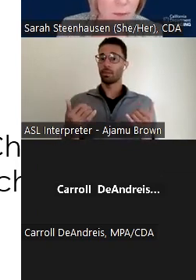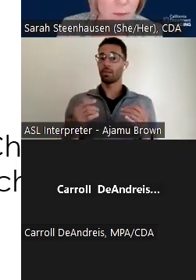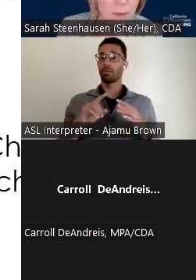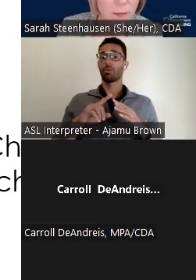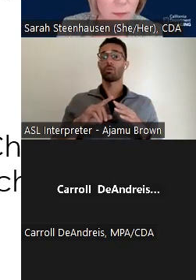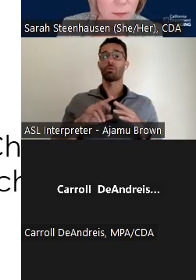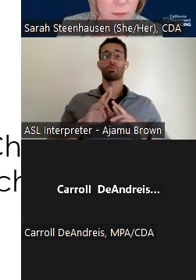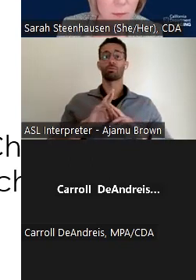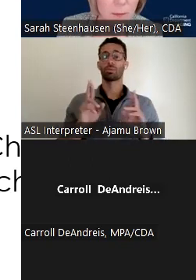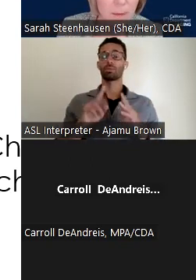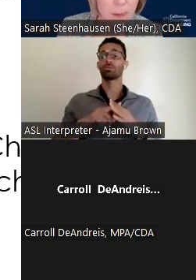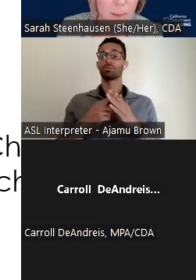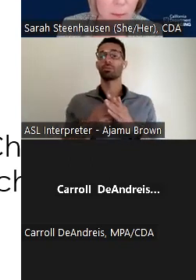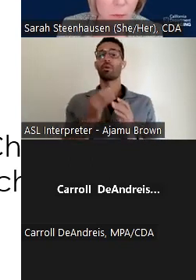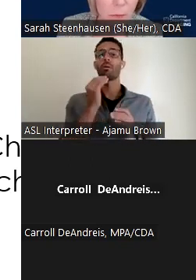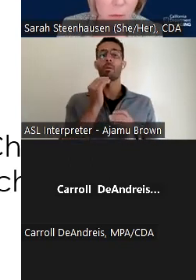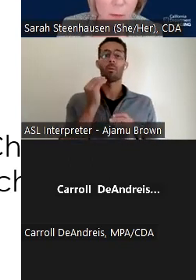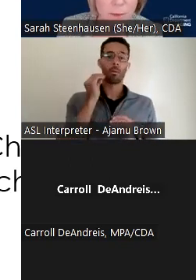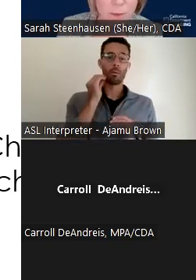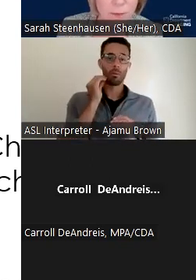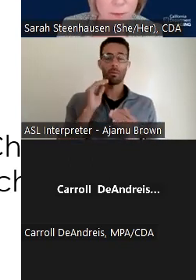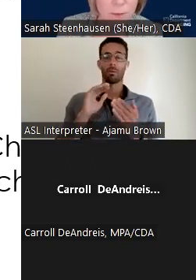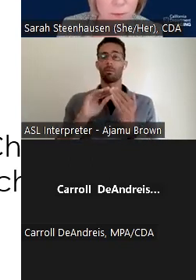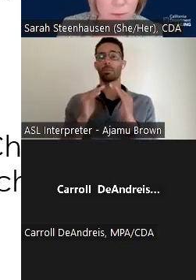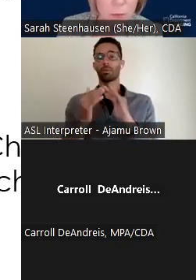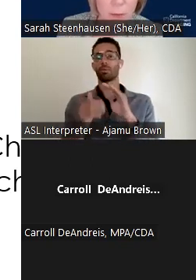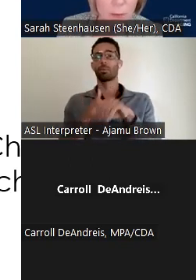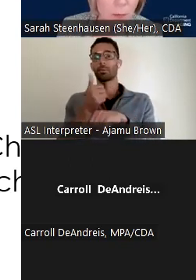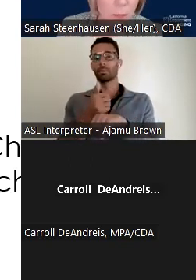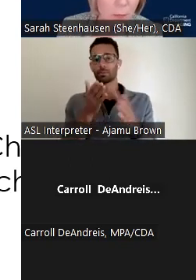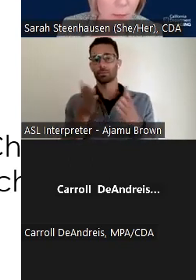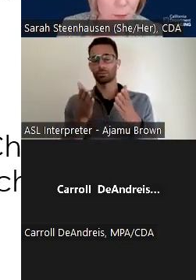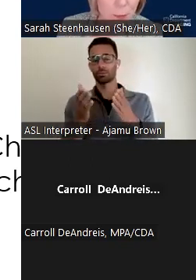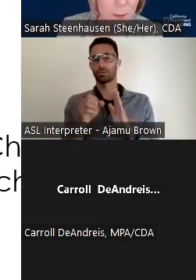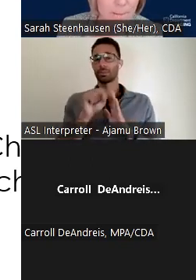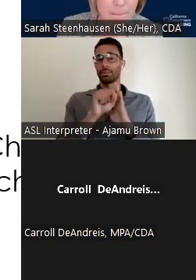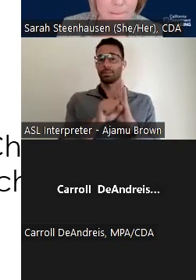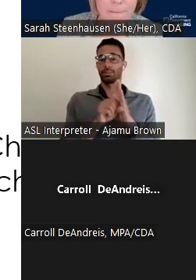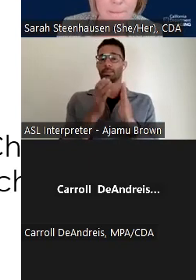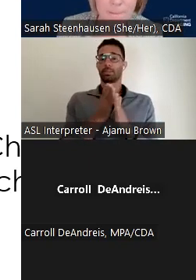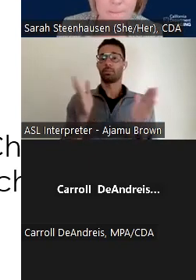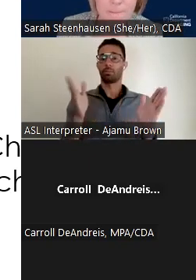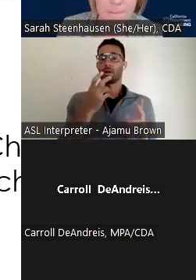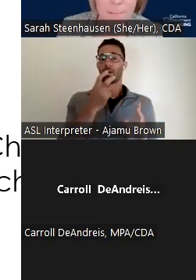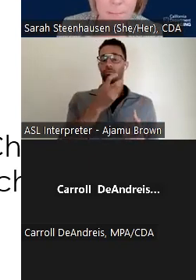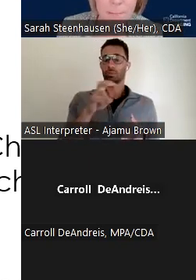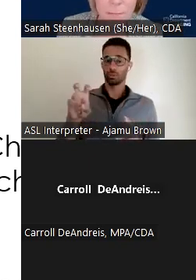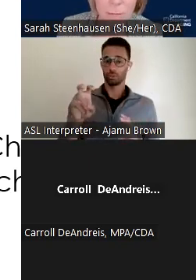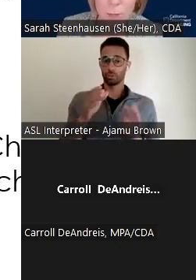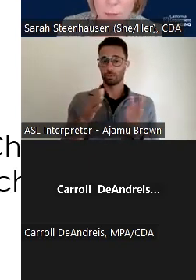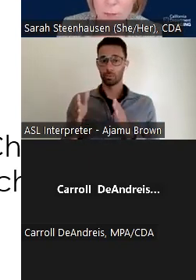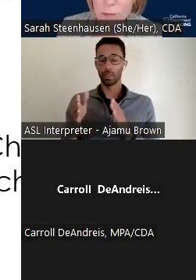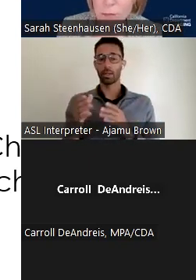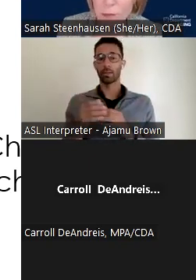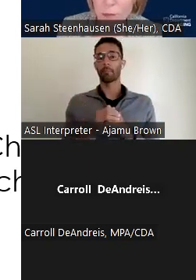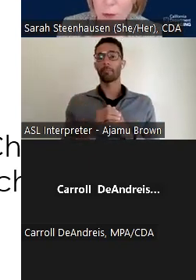and Community-Based Services Statewide Transition Plan and Gap Analysis. I know many of you attended